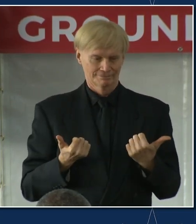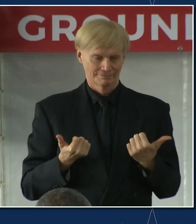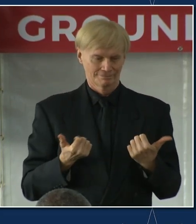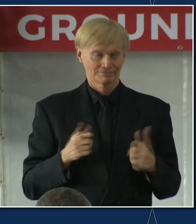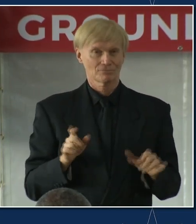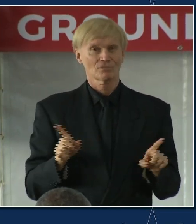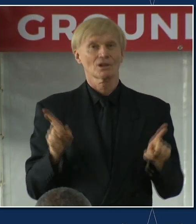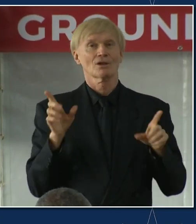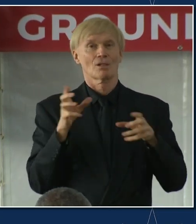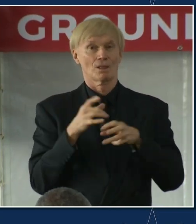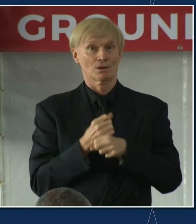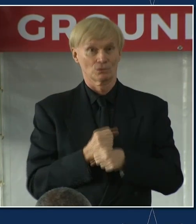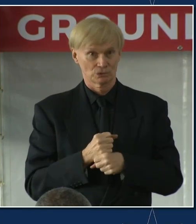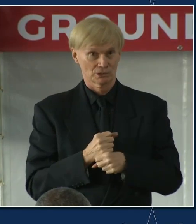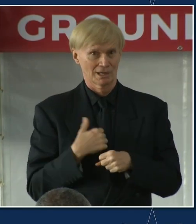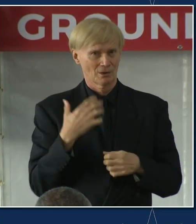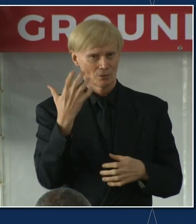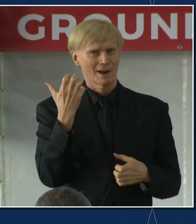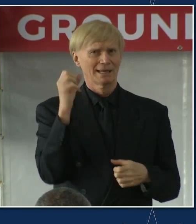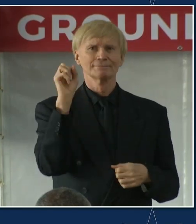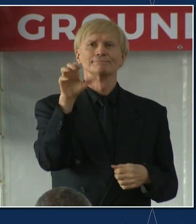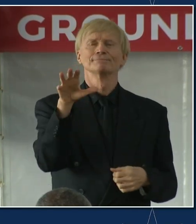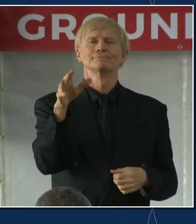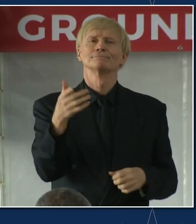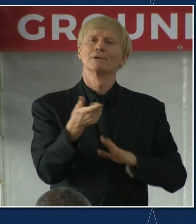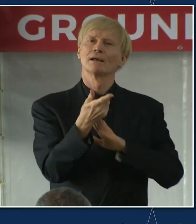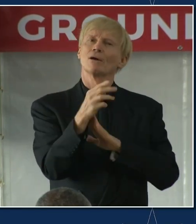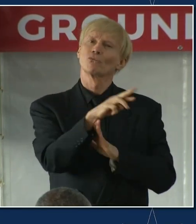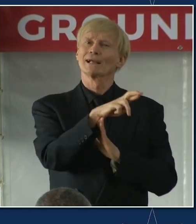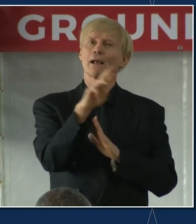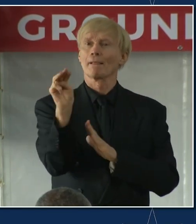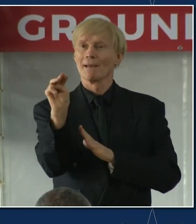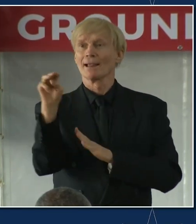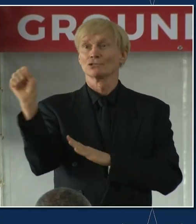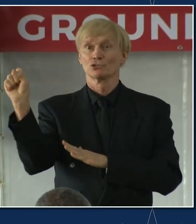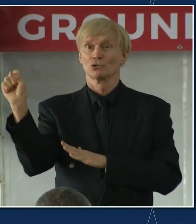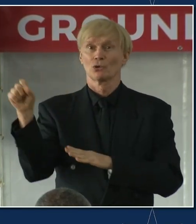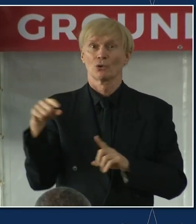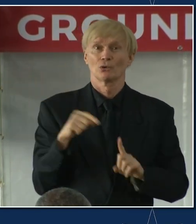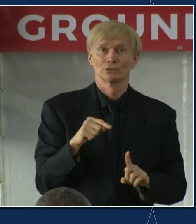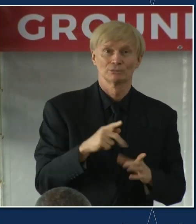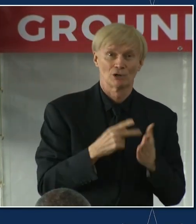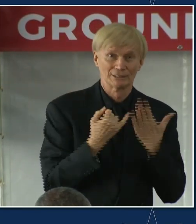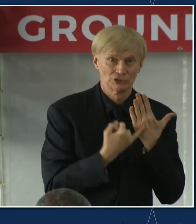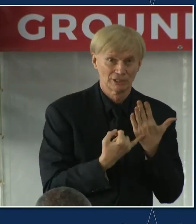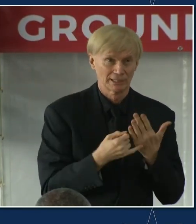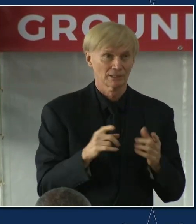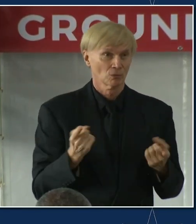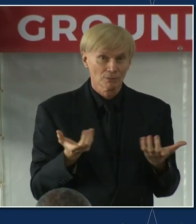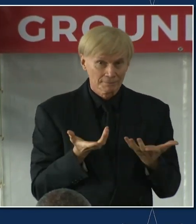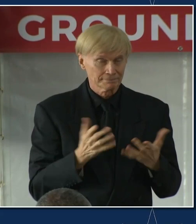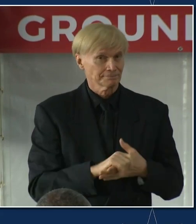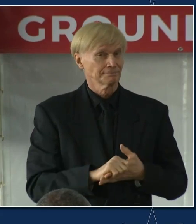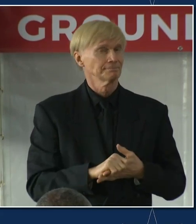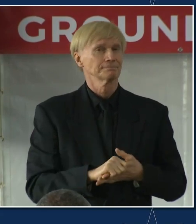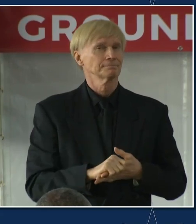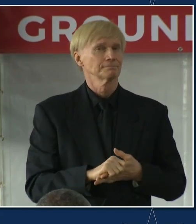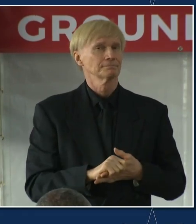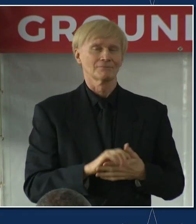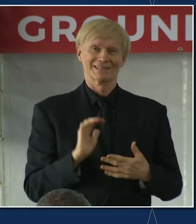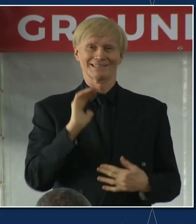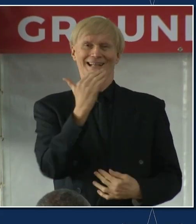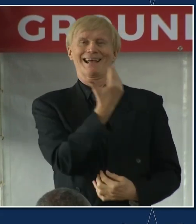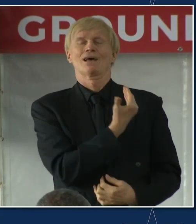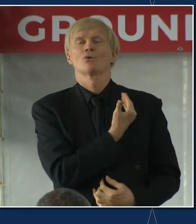As I close out, I just want to say that Regal Mile Studios is not my project. It's our